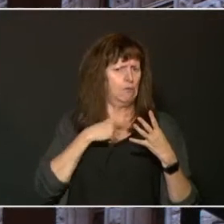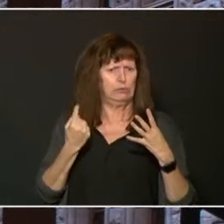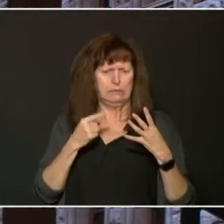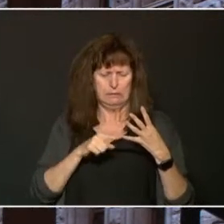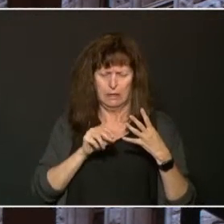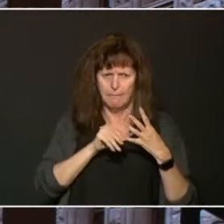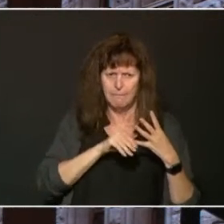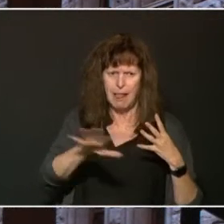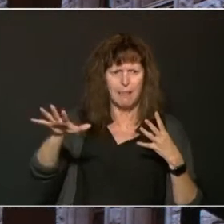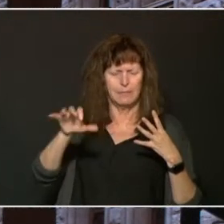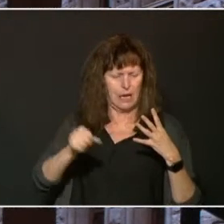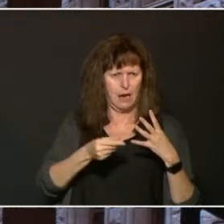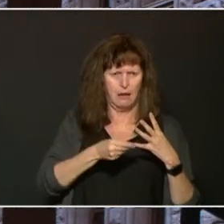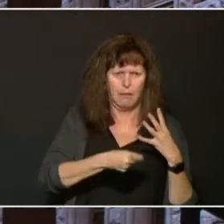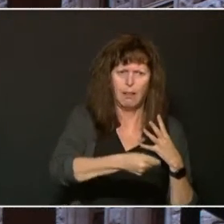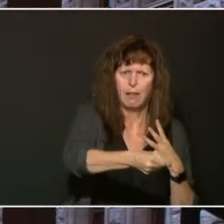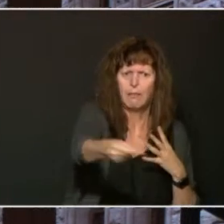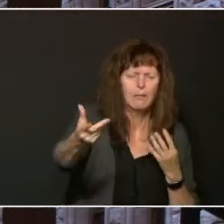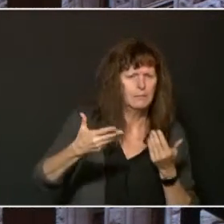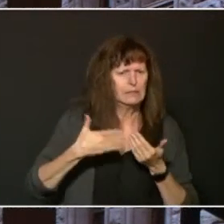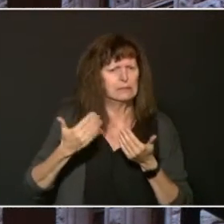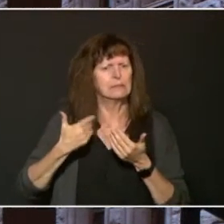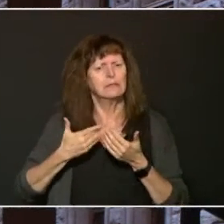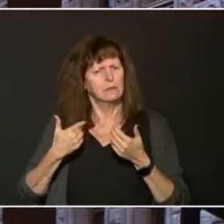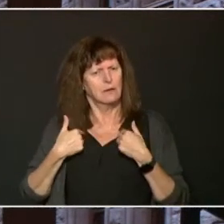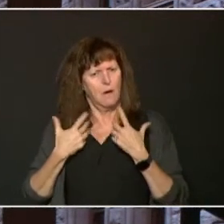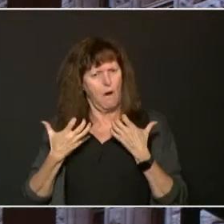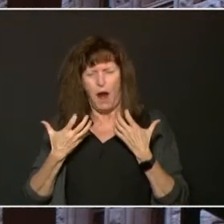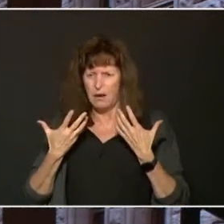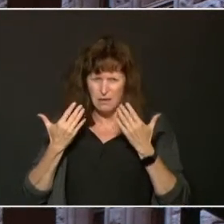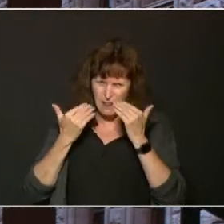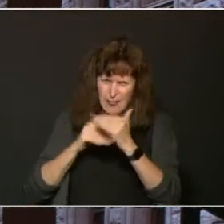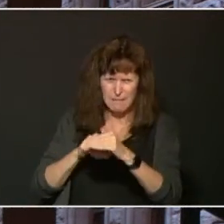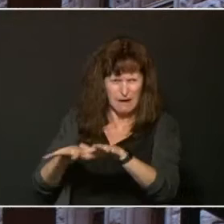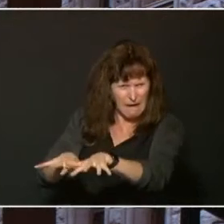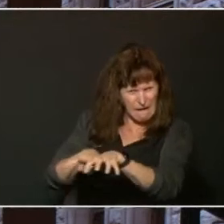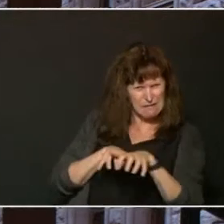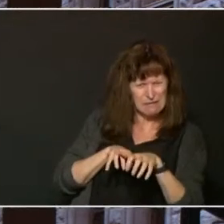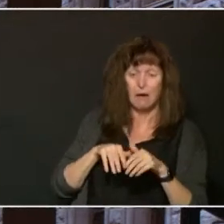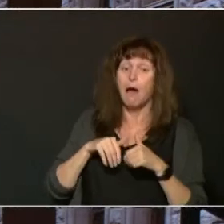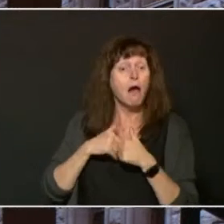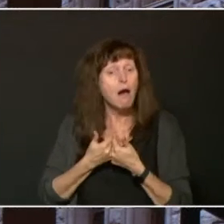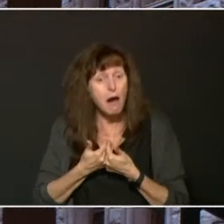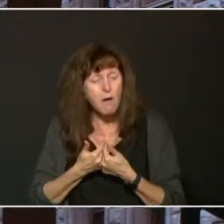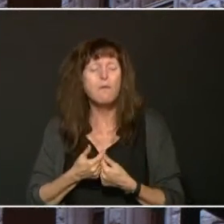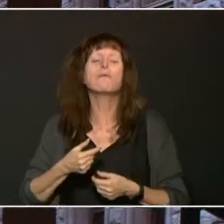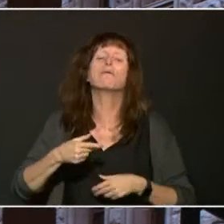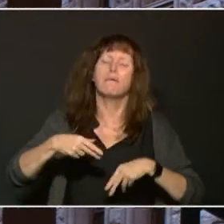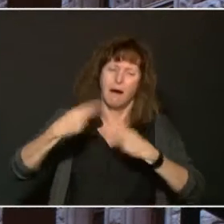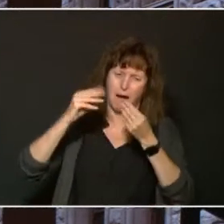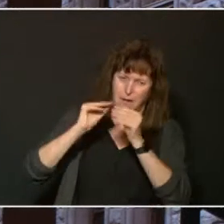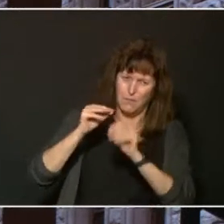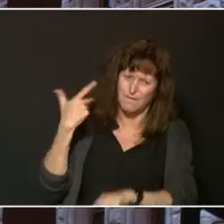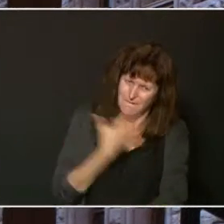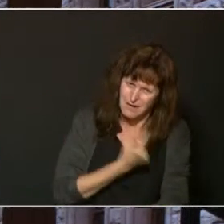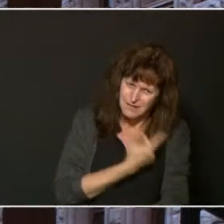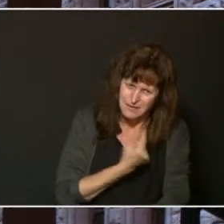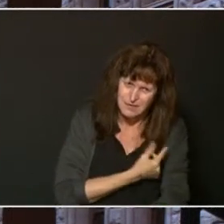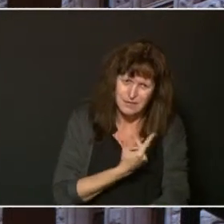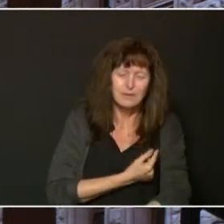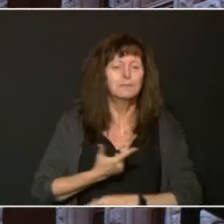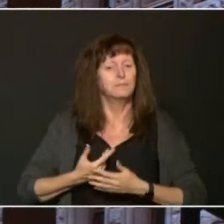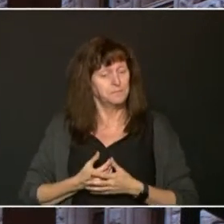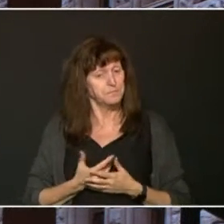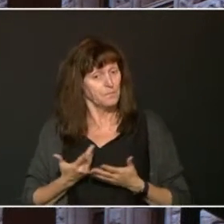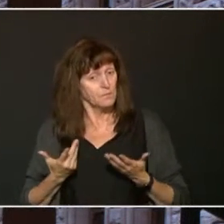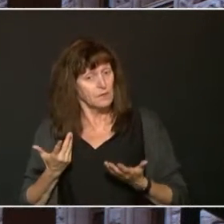above that to be able to limit its spread. Some of the modeling points to around 90% that we'd have to achieve